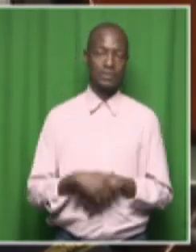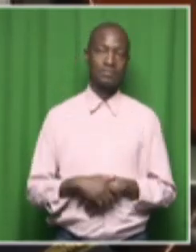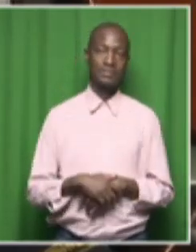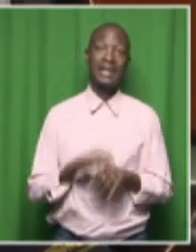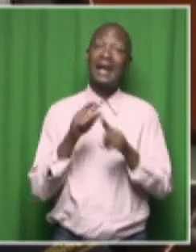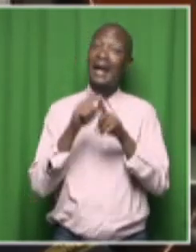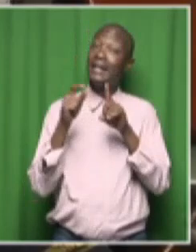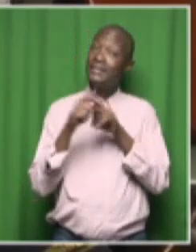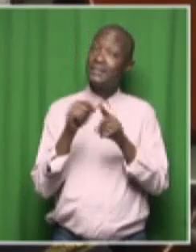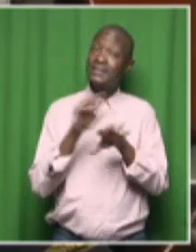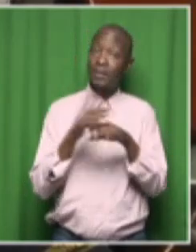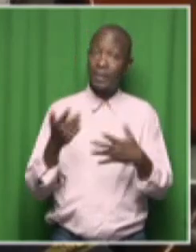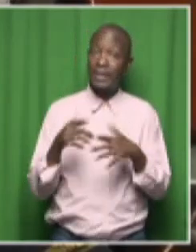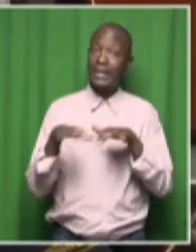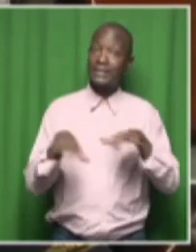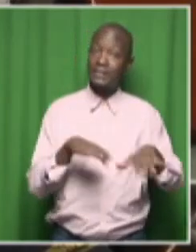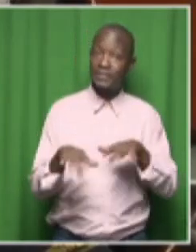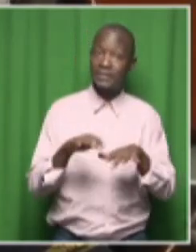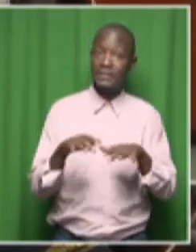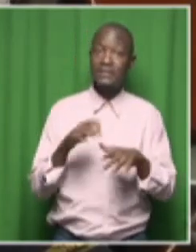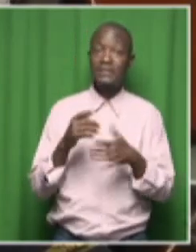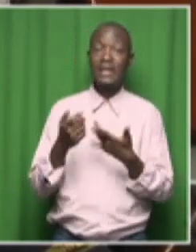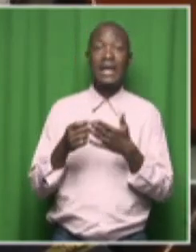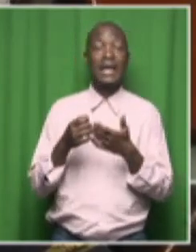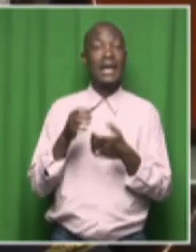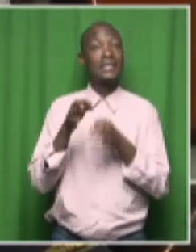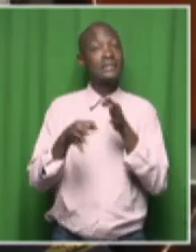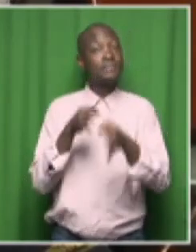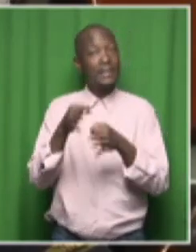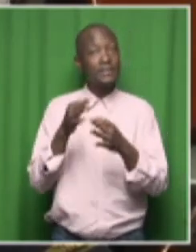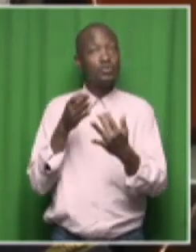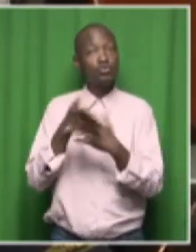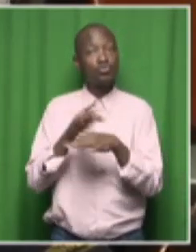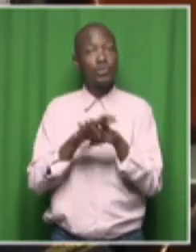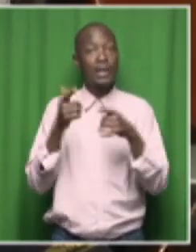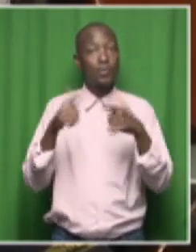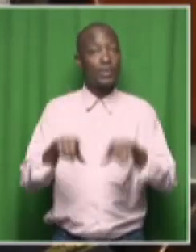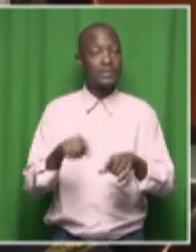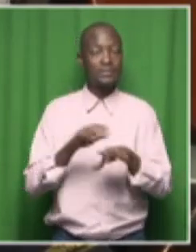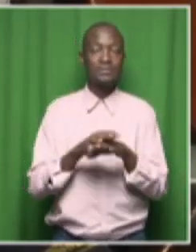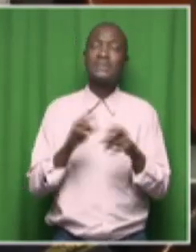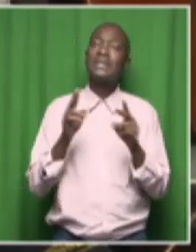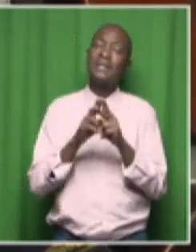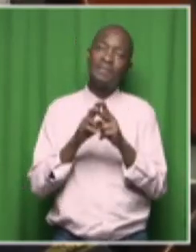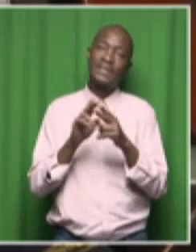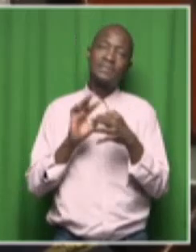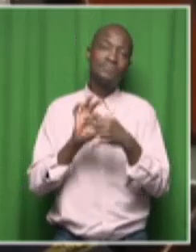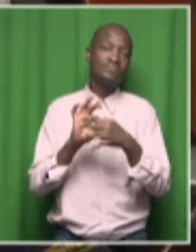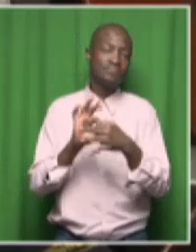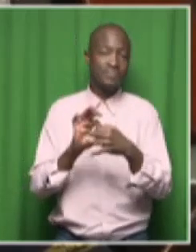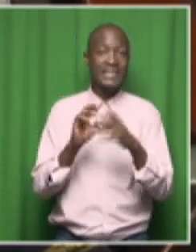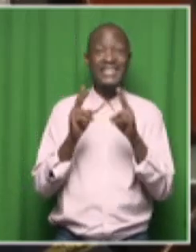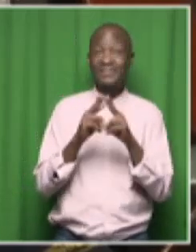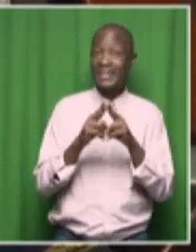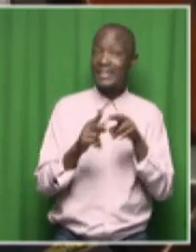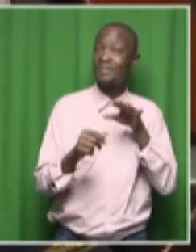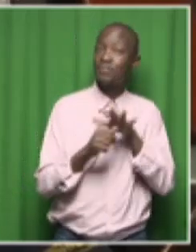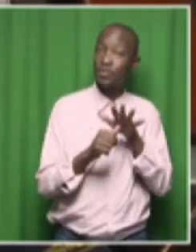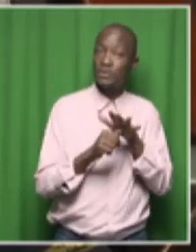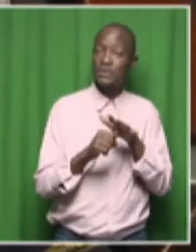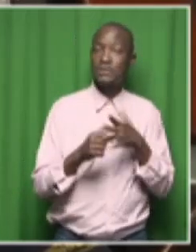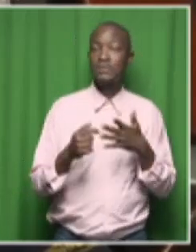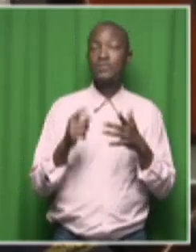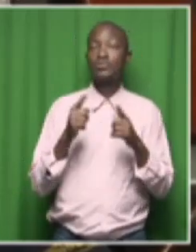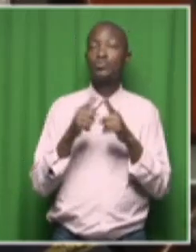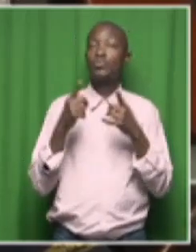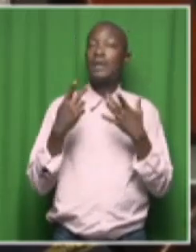are explained through language. So language and culture, they are very intertwined. So it's very much important to